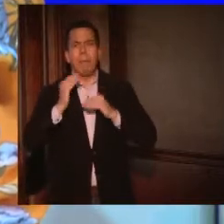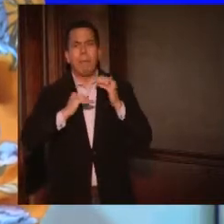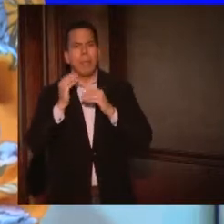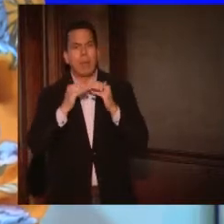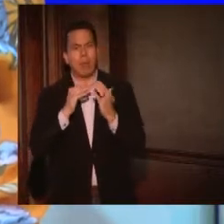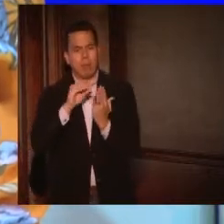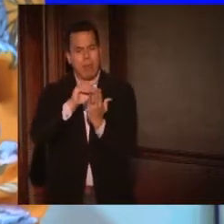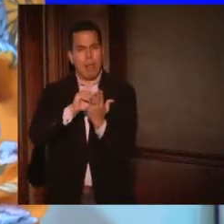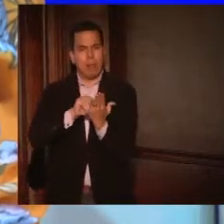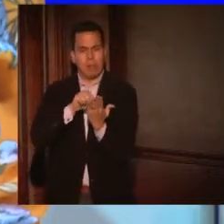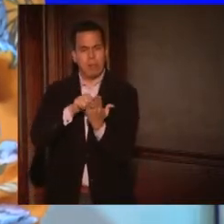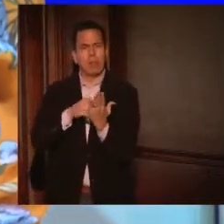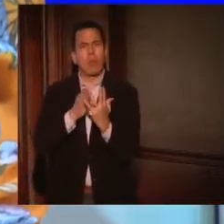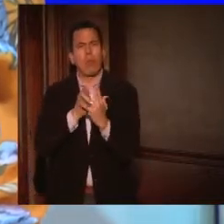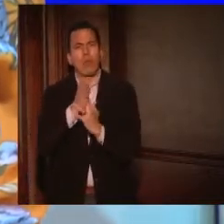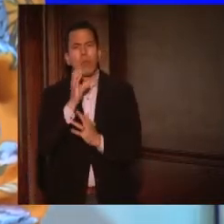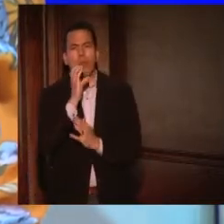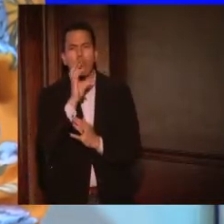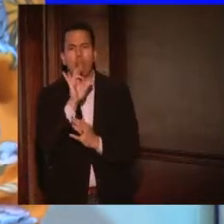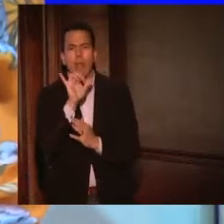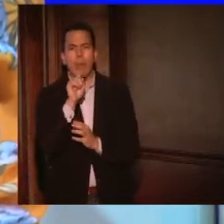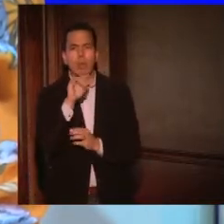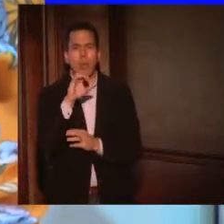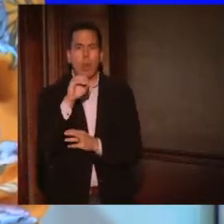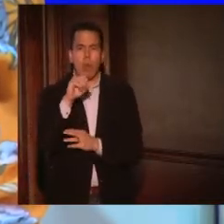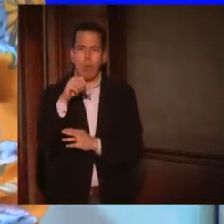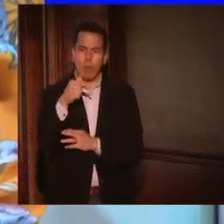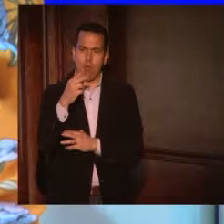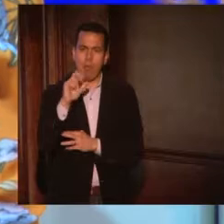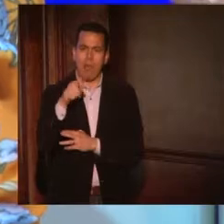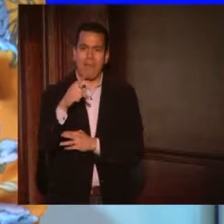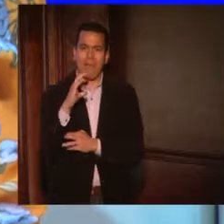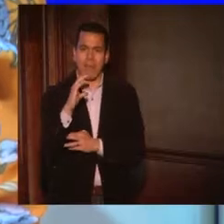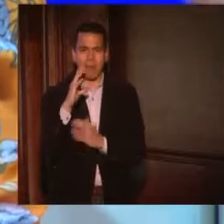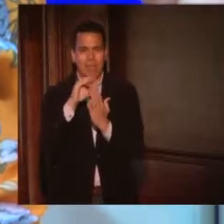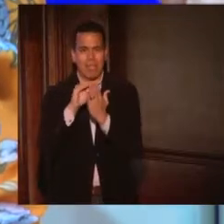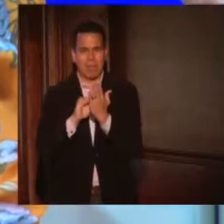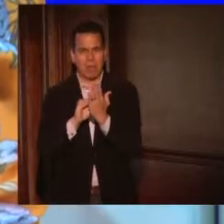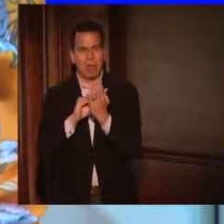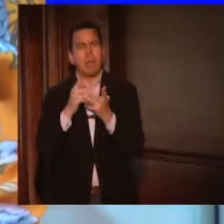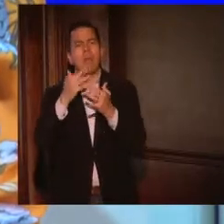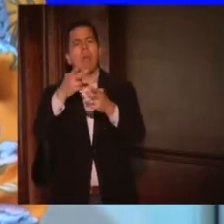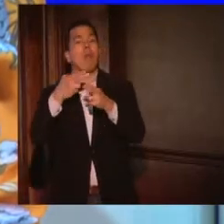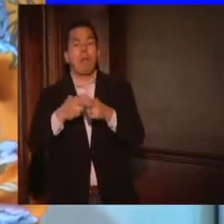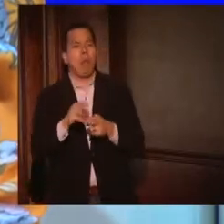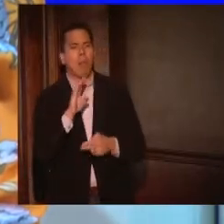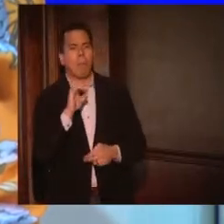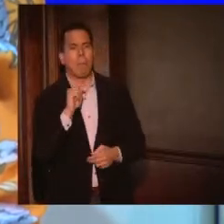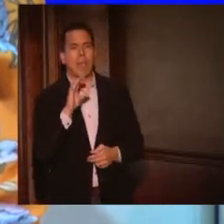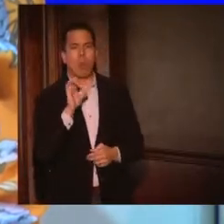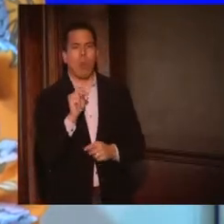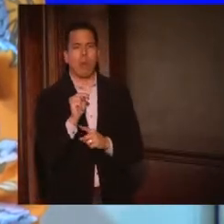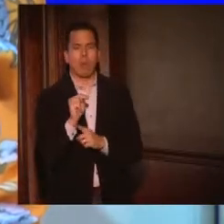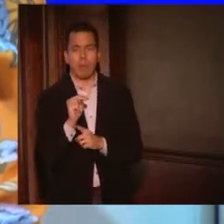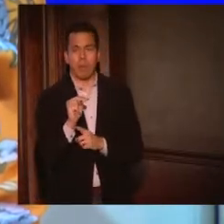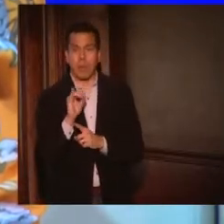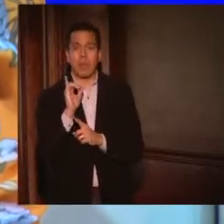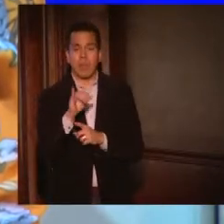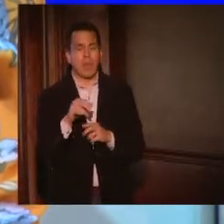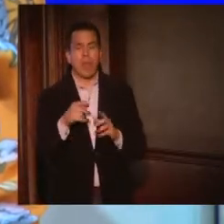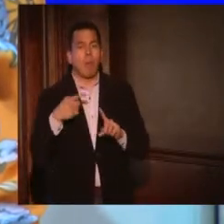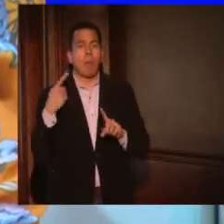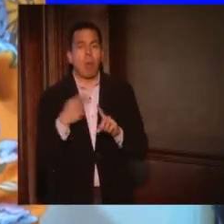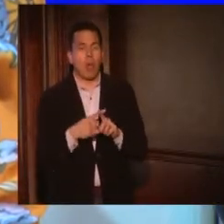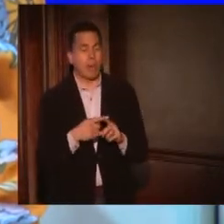cryptographic, you know, methodology and hashing algorithms, and build Bitcoin. Like, that's what Bitcoin is. It's a way to move value from point A to